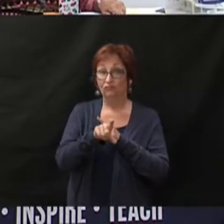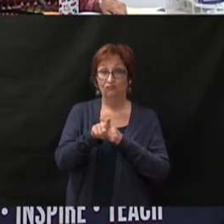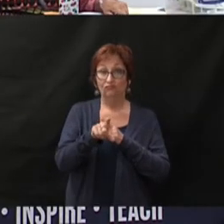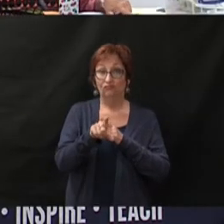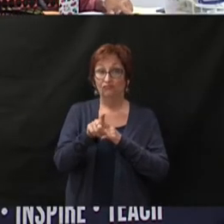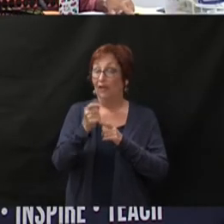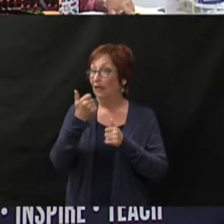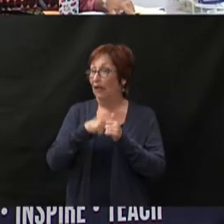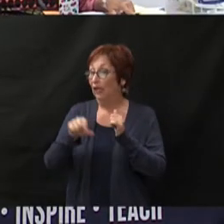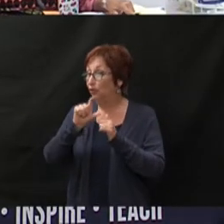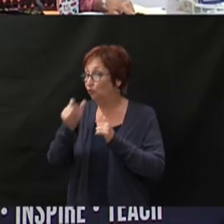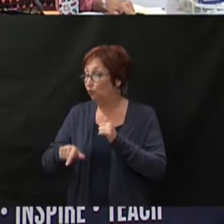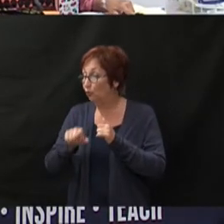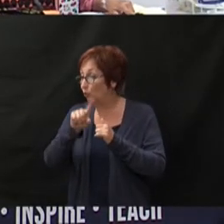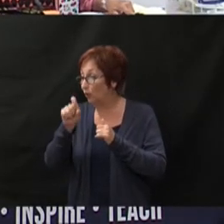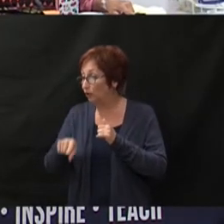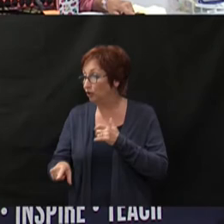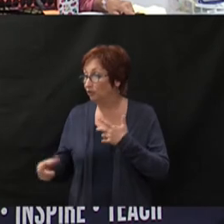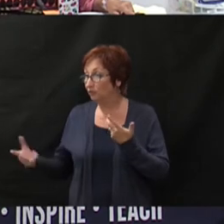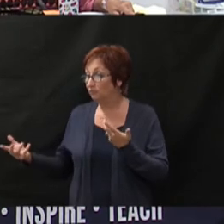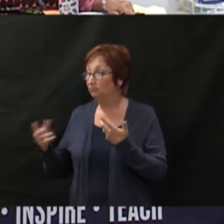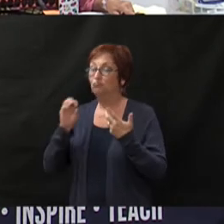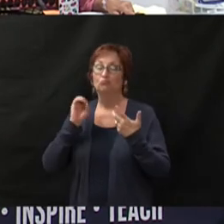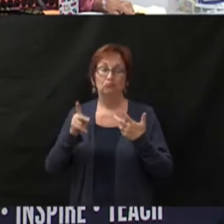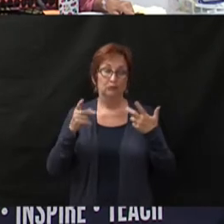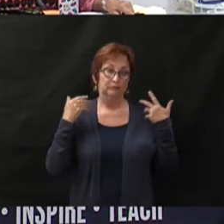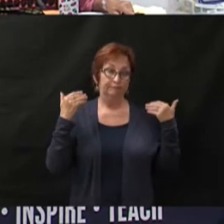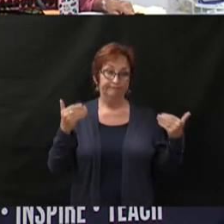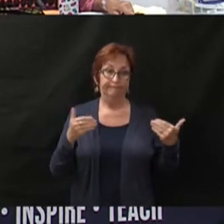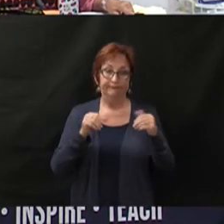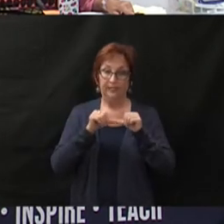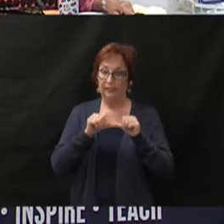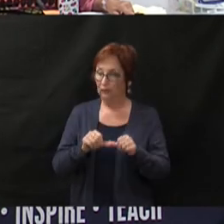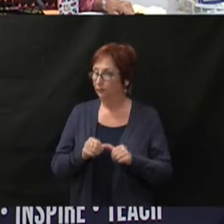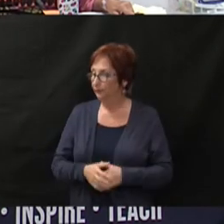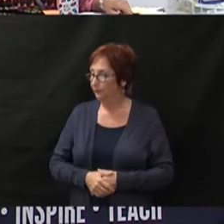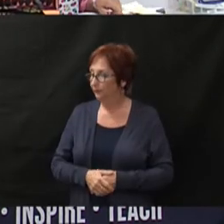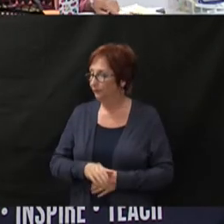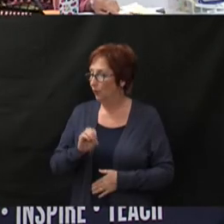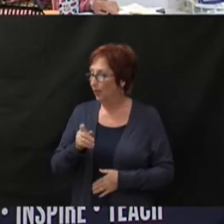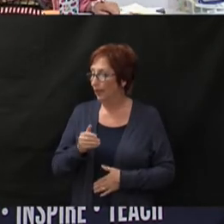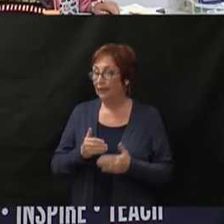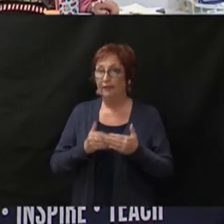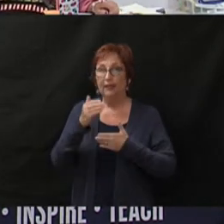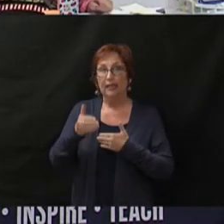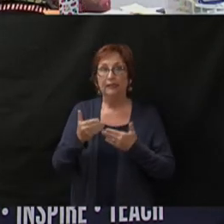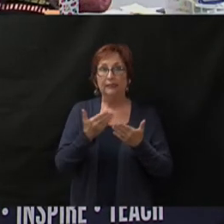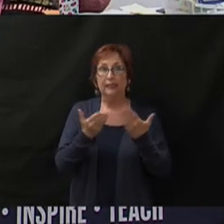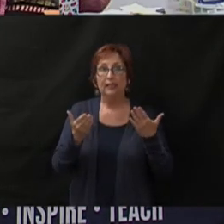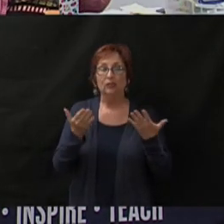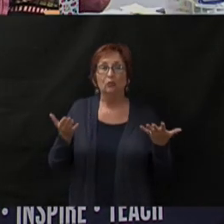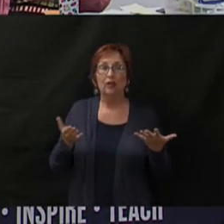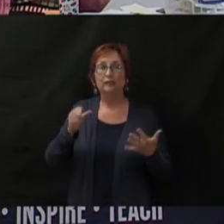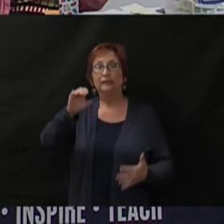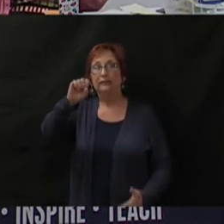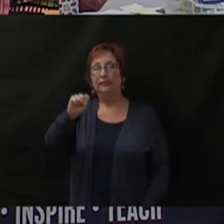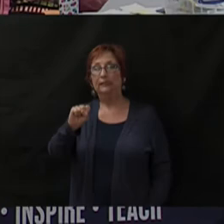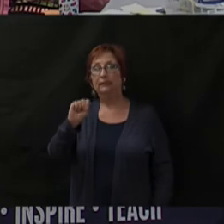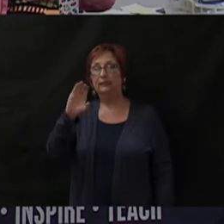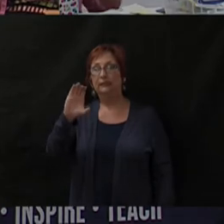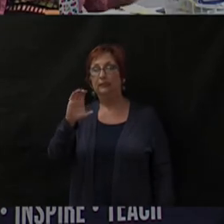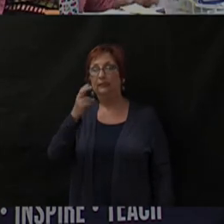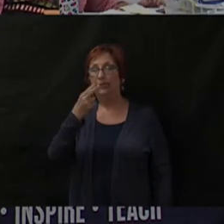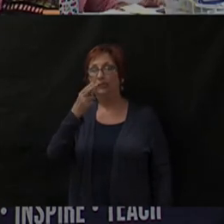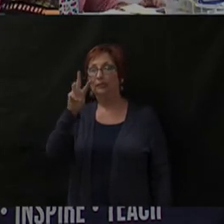Any Zoom questions? Okay. All right. So our next thing is schwa. Let me see your hand if you